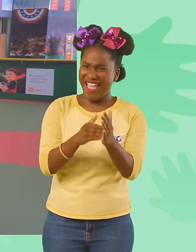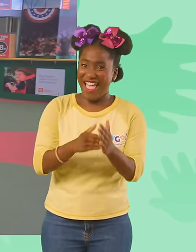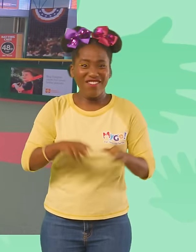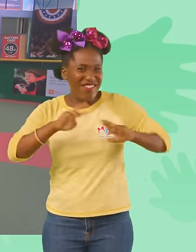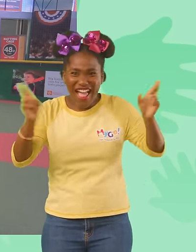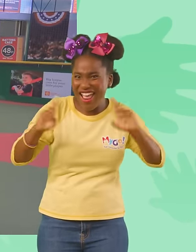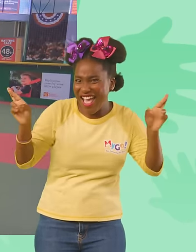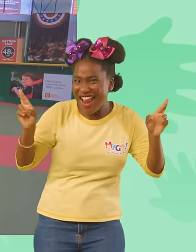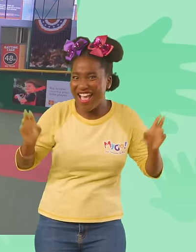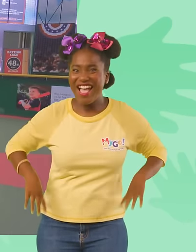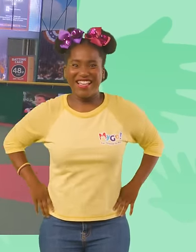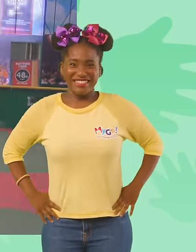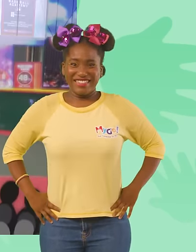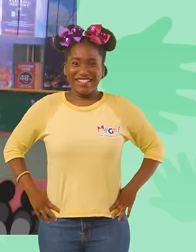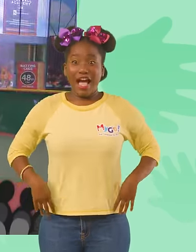Ready? Yep.